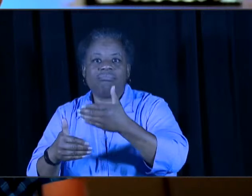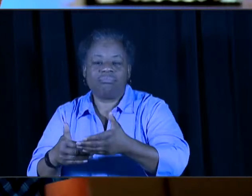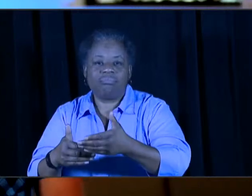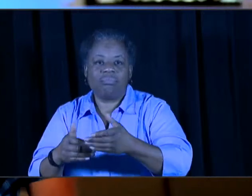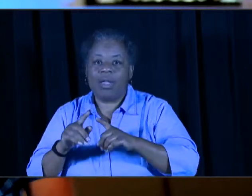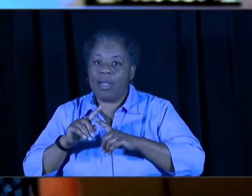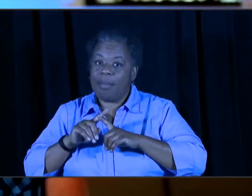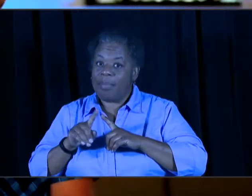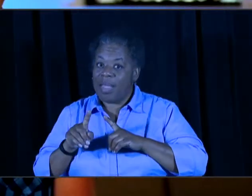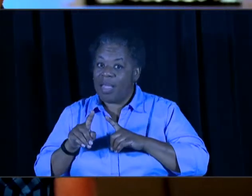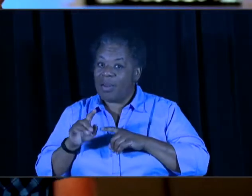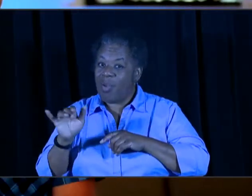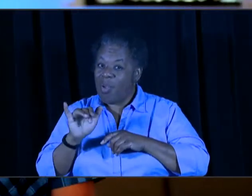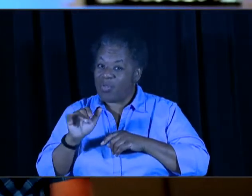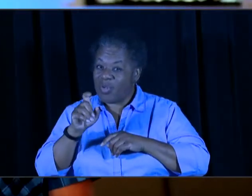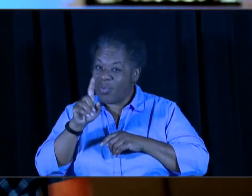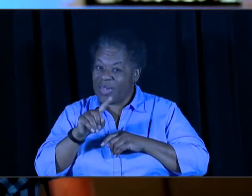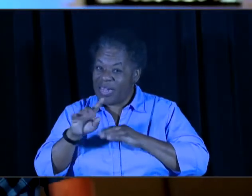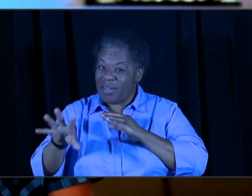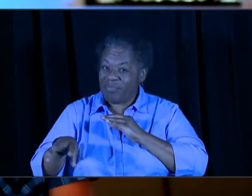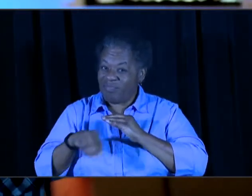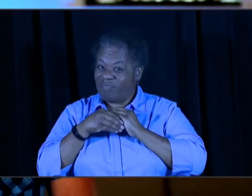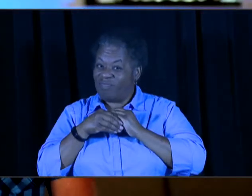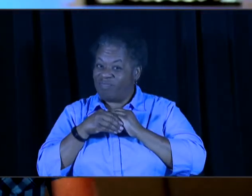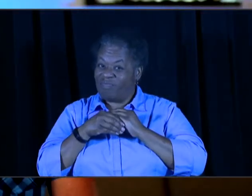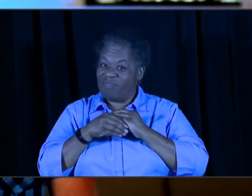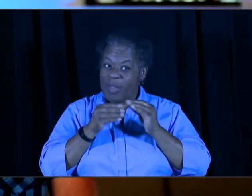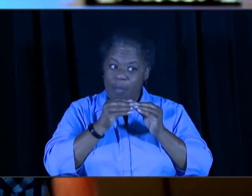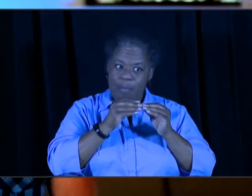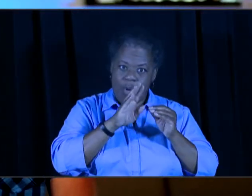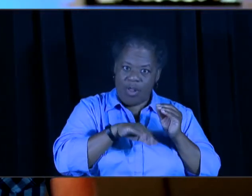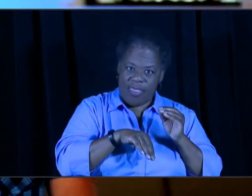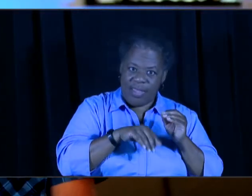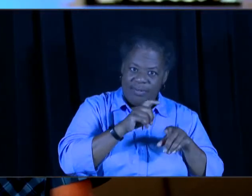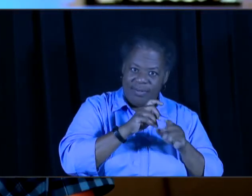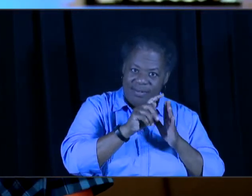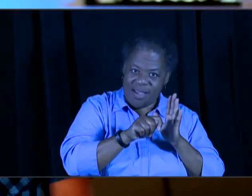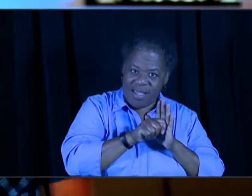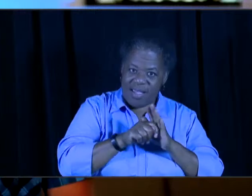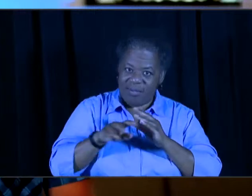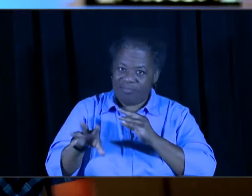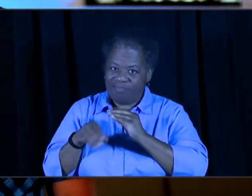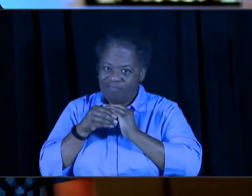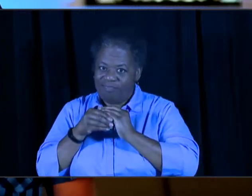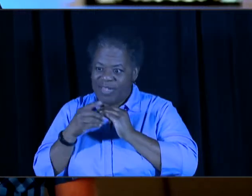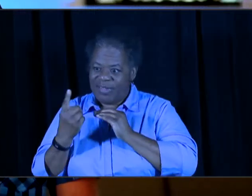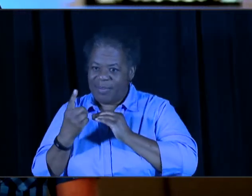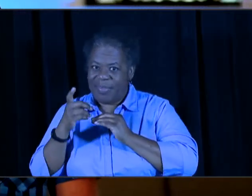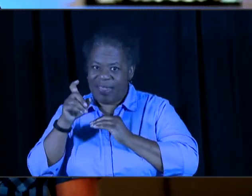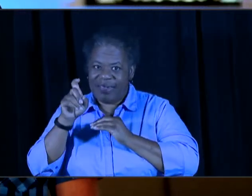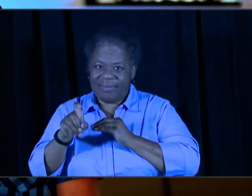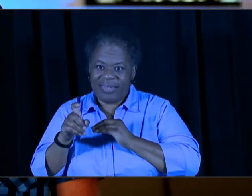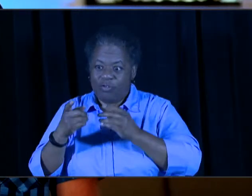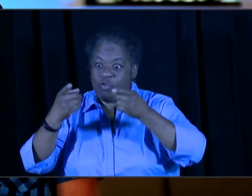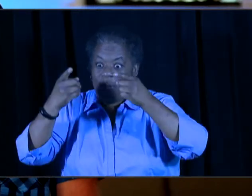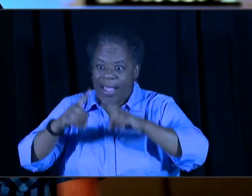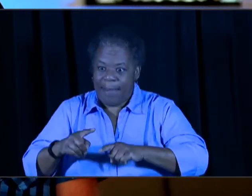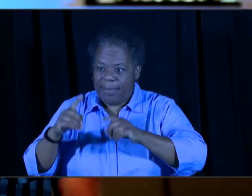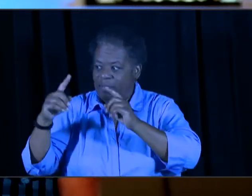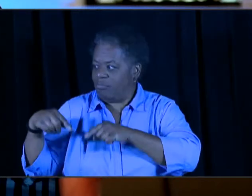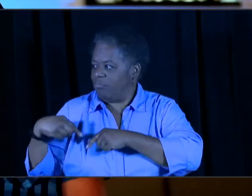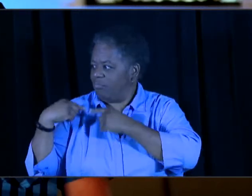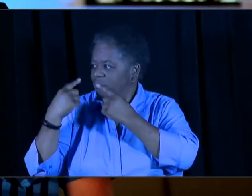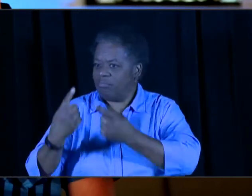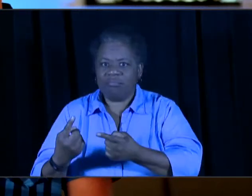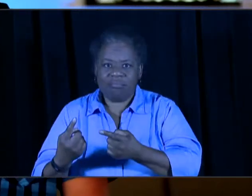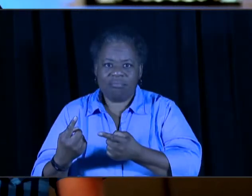But it will also take something more than time. Something has to happen during that time. And